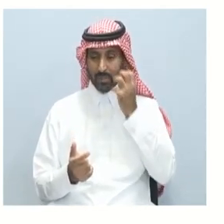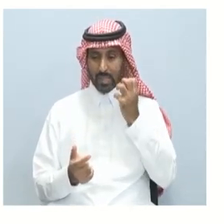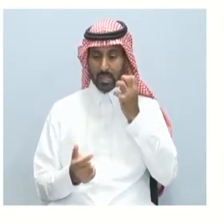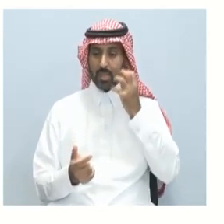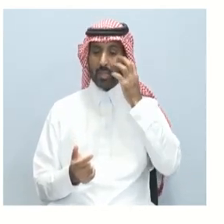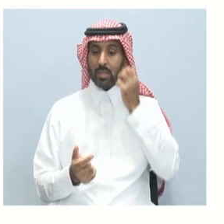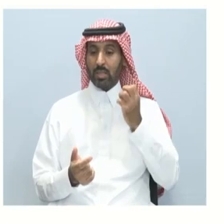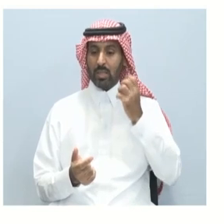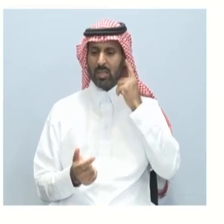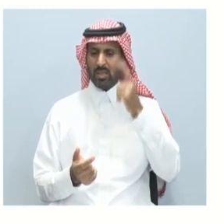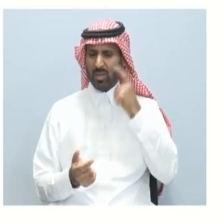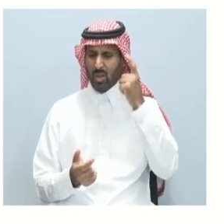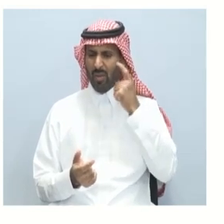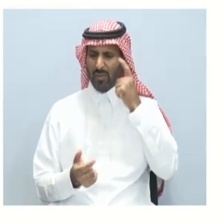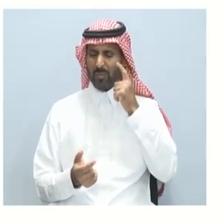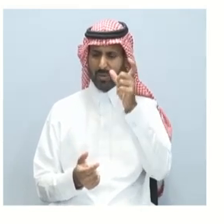things,